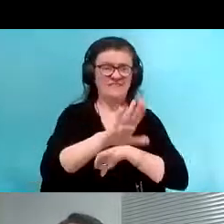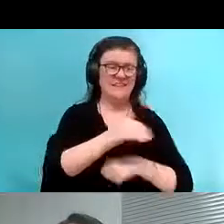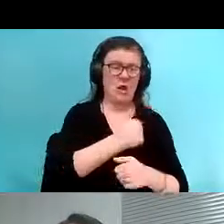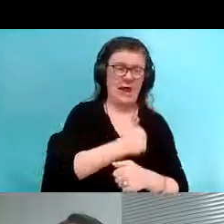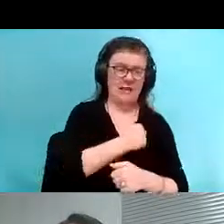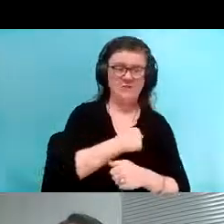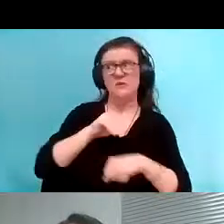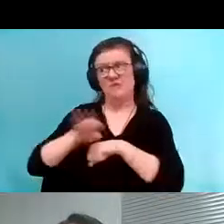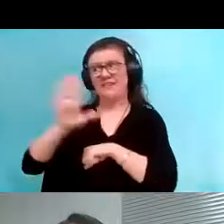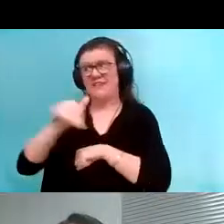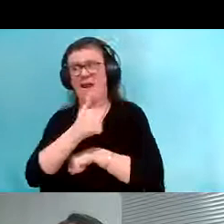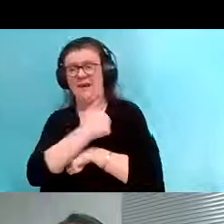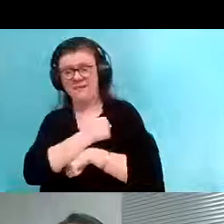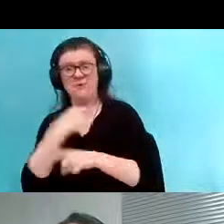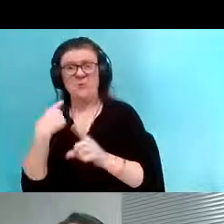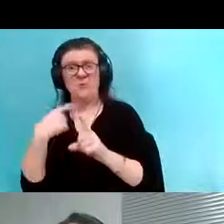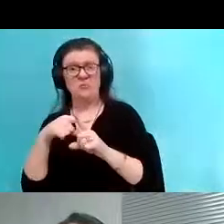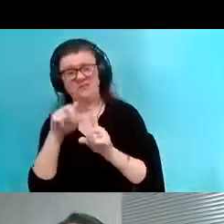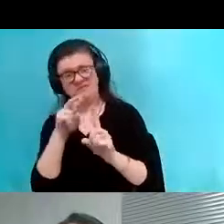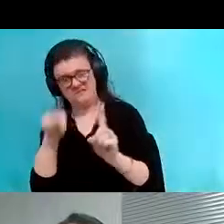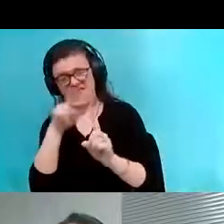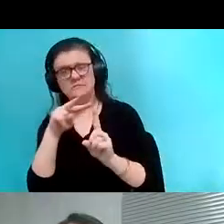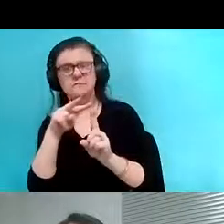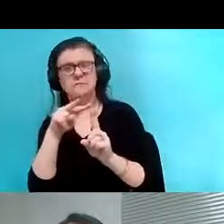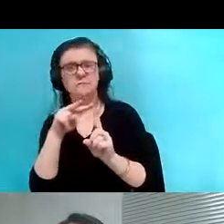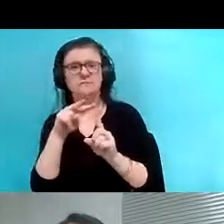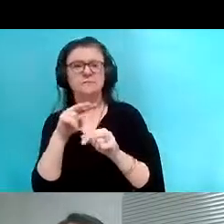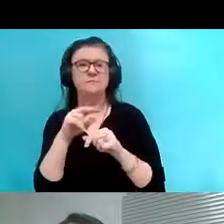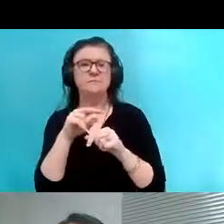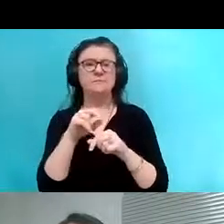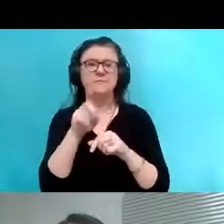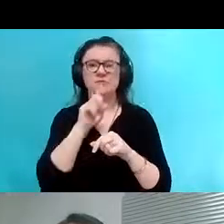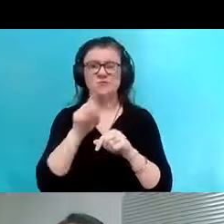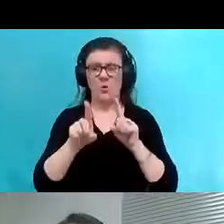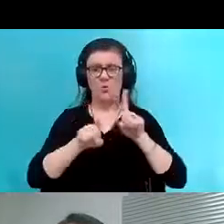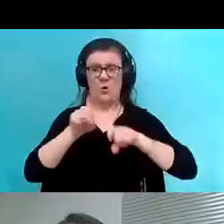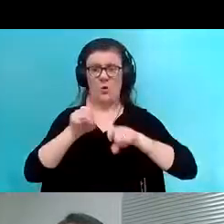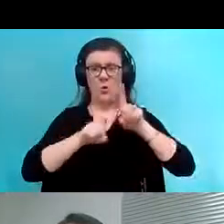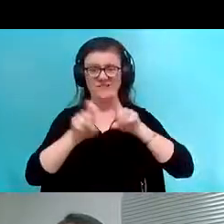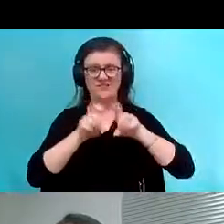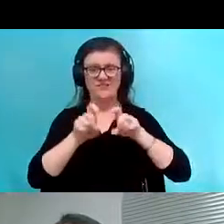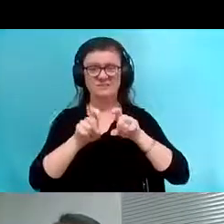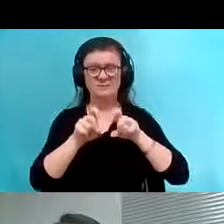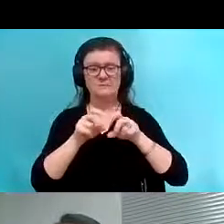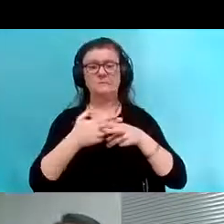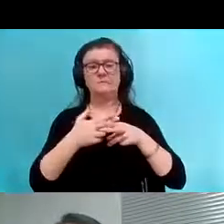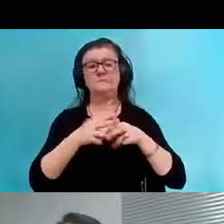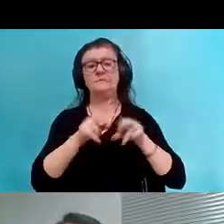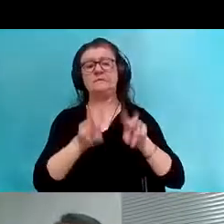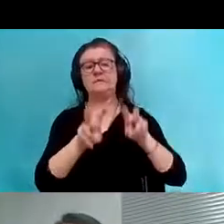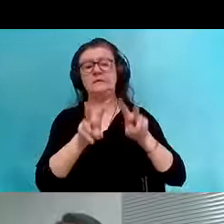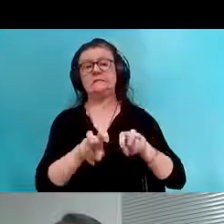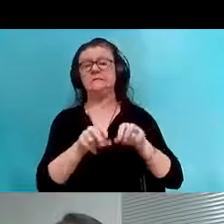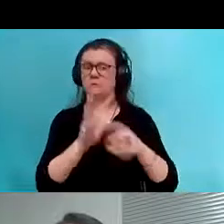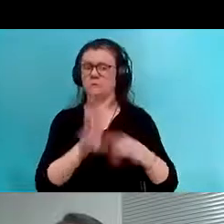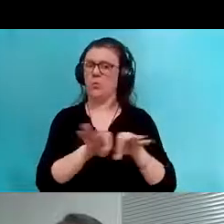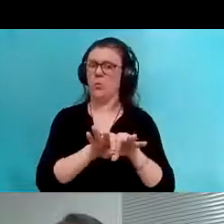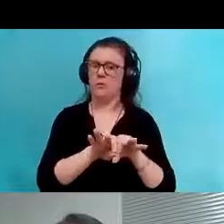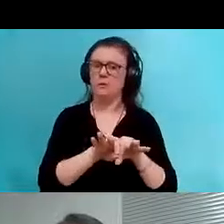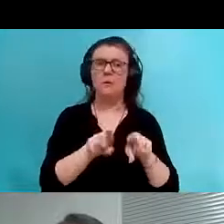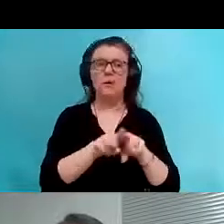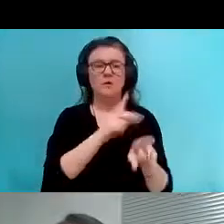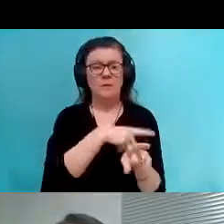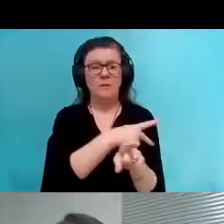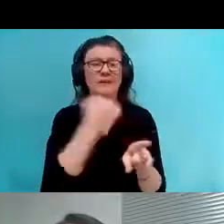strongly. So the cognitive testing of the questionnaire is really, really important. We also learned that well-informed